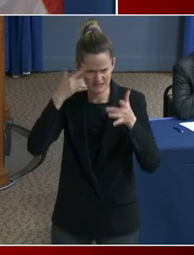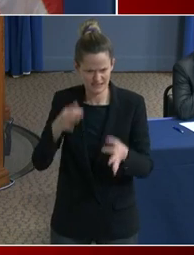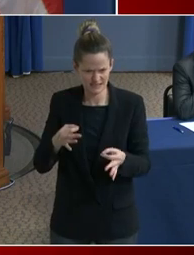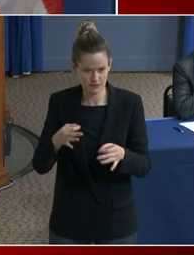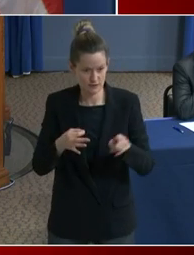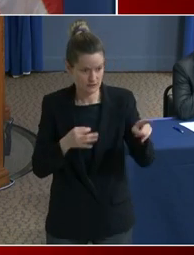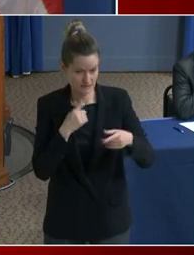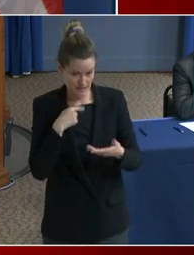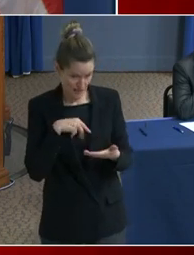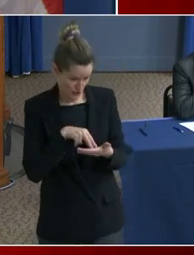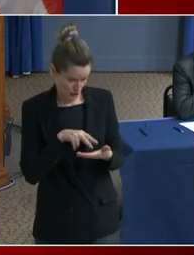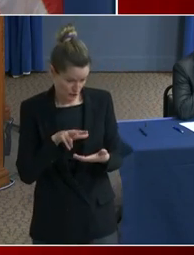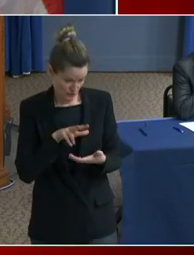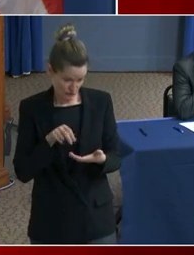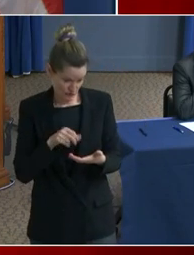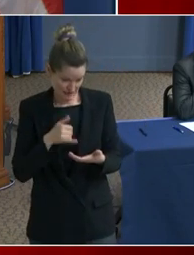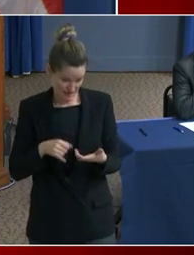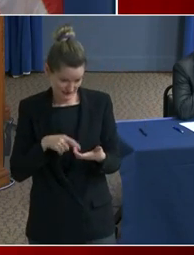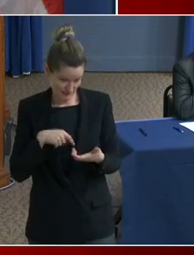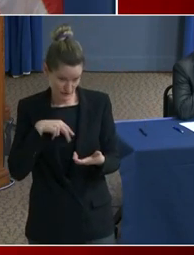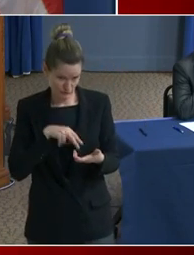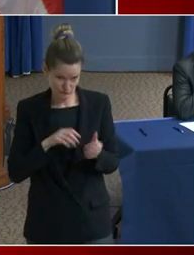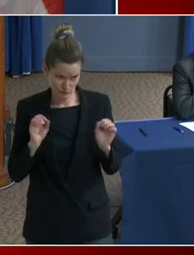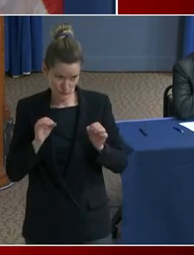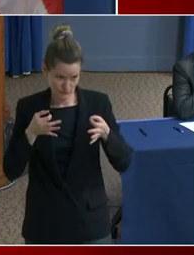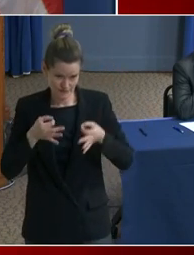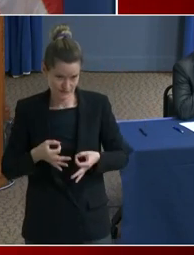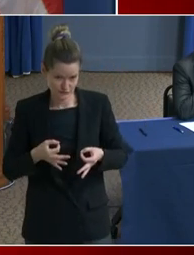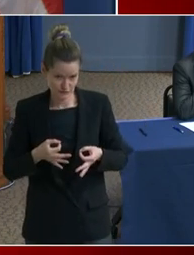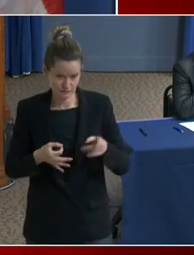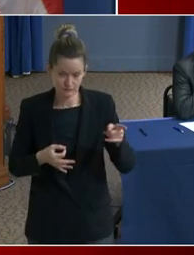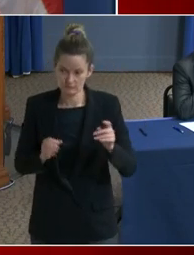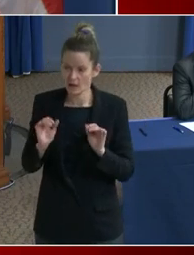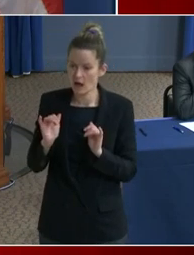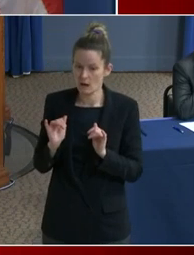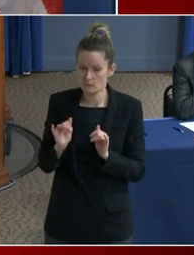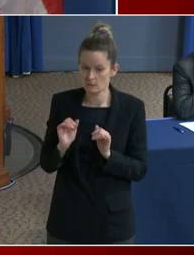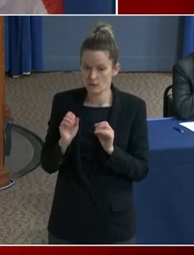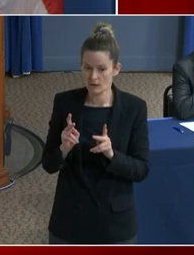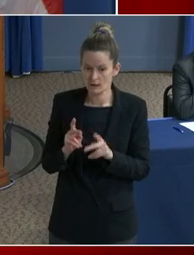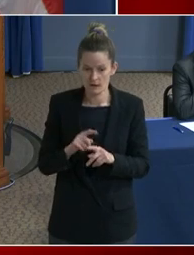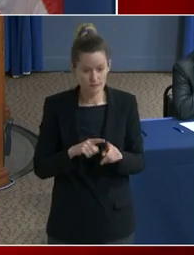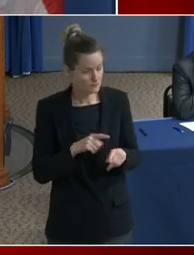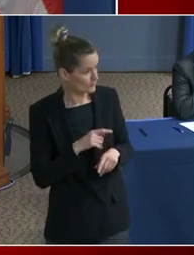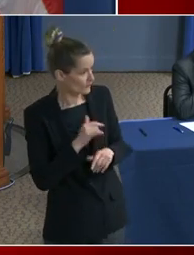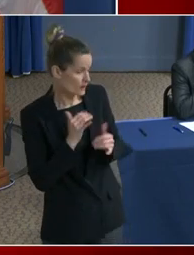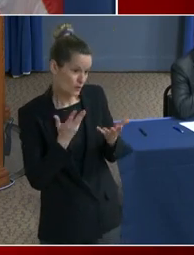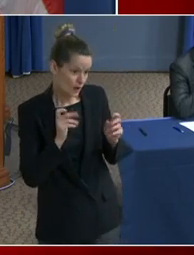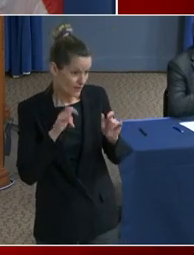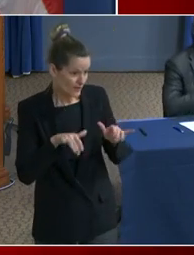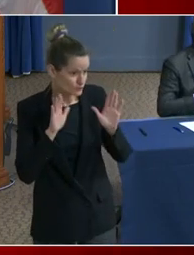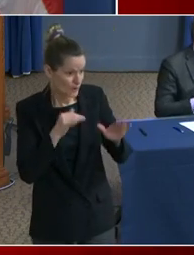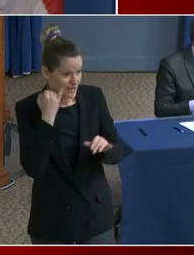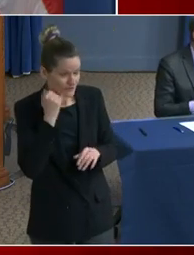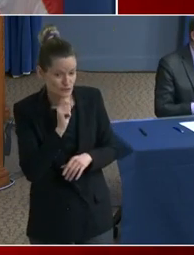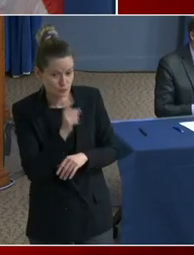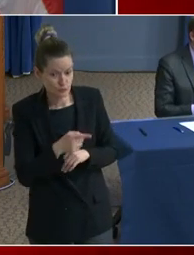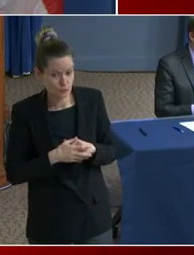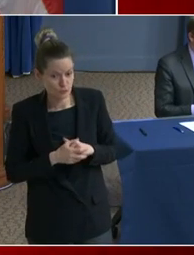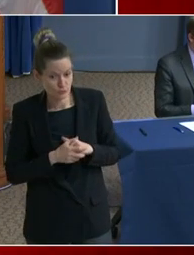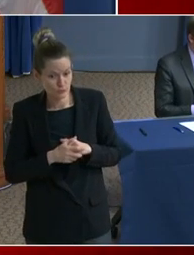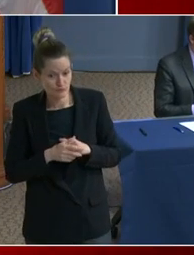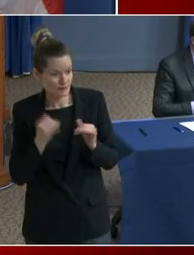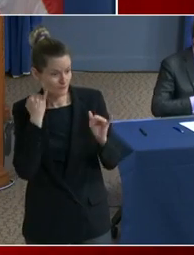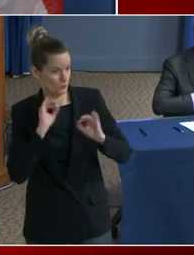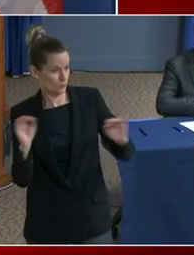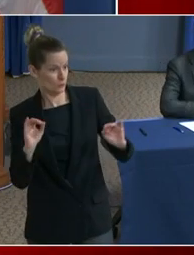didn't see anything. Oh. Well, that is great if that's true. Well, I don't know. I guess it's not over